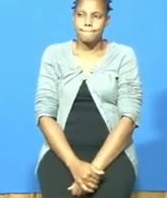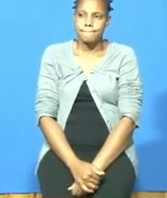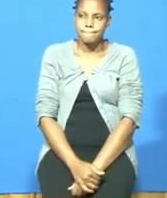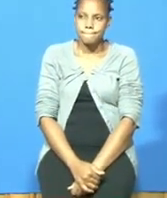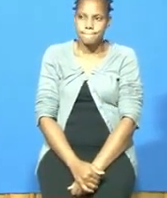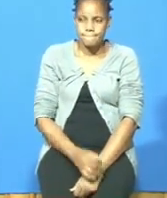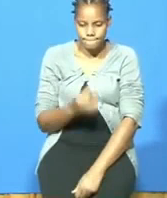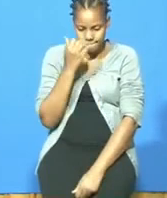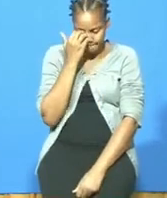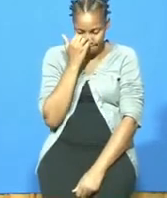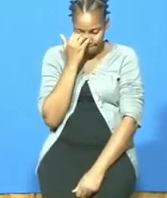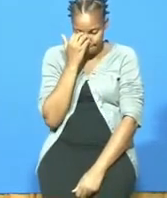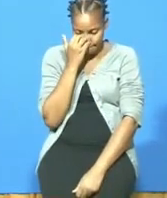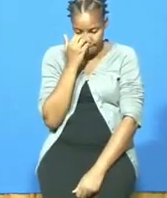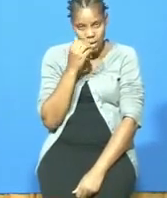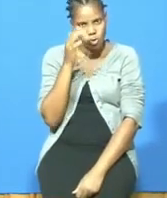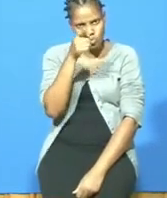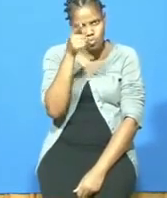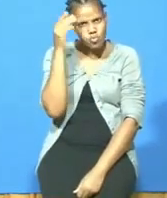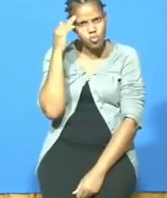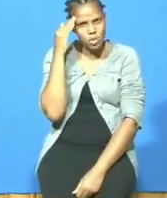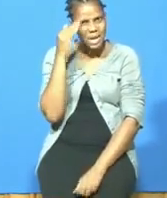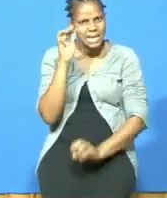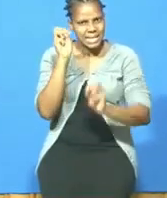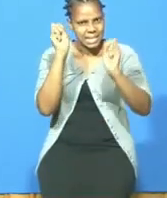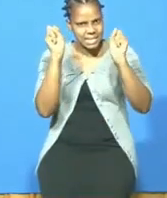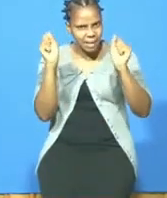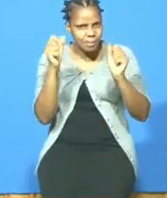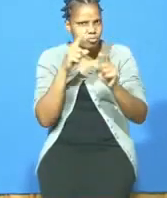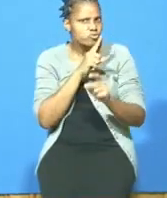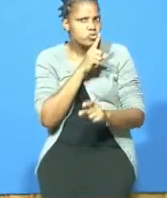You know that the Sabbath is true.